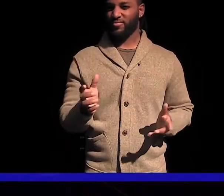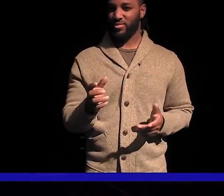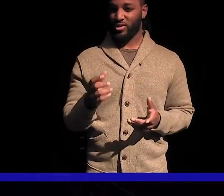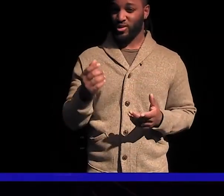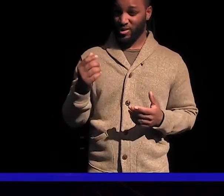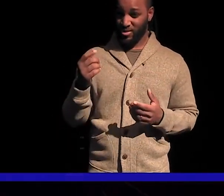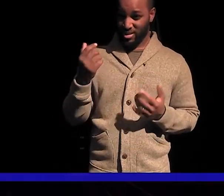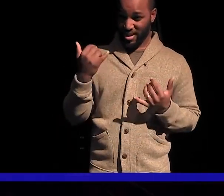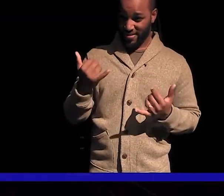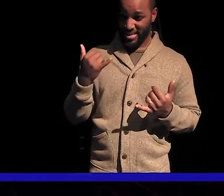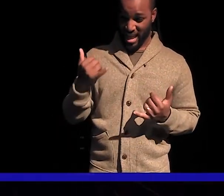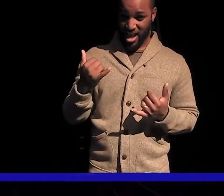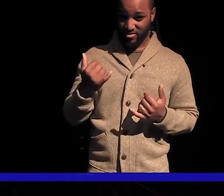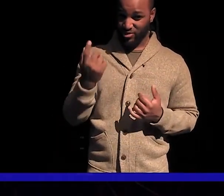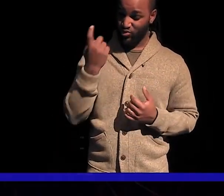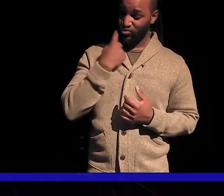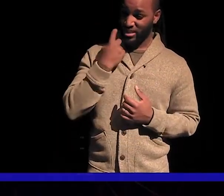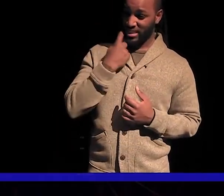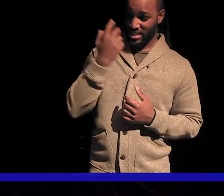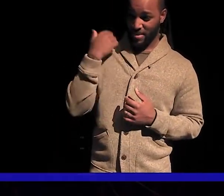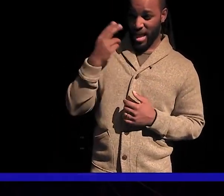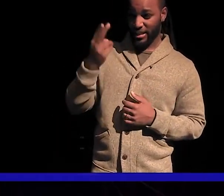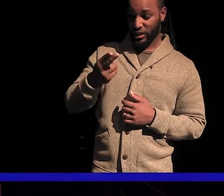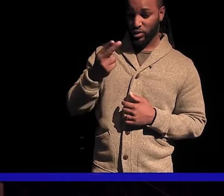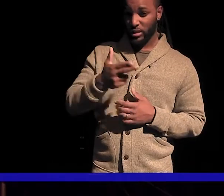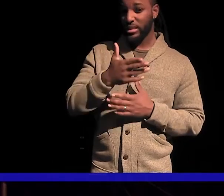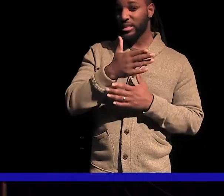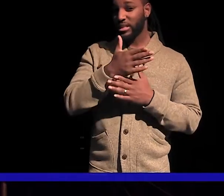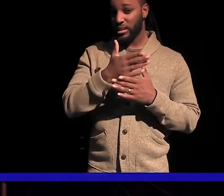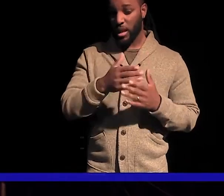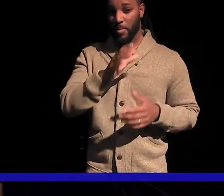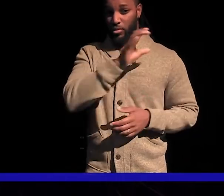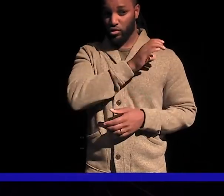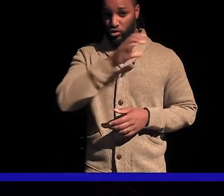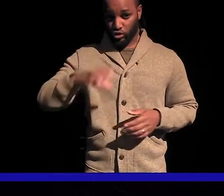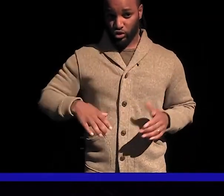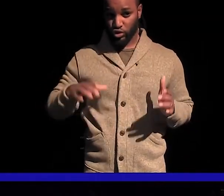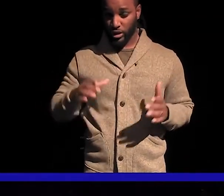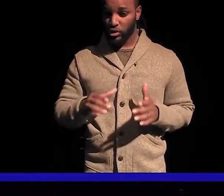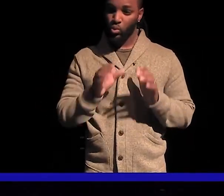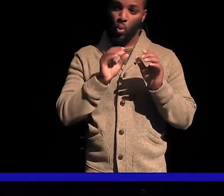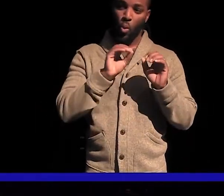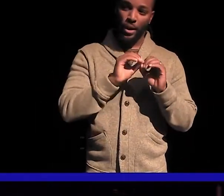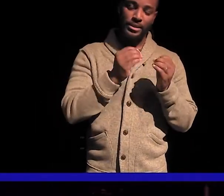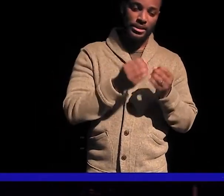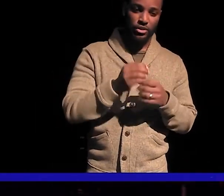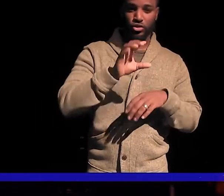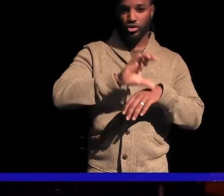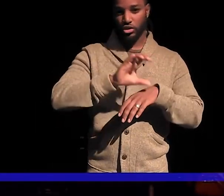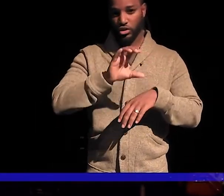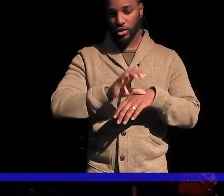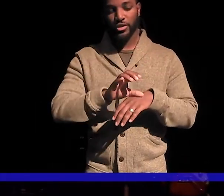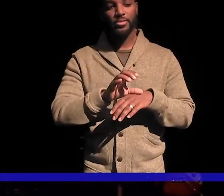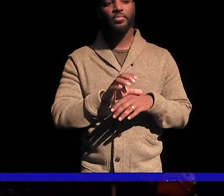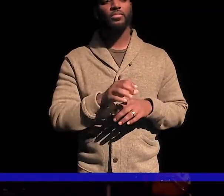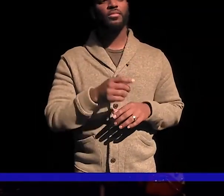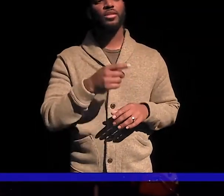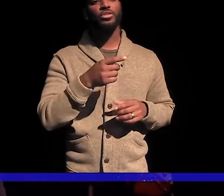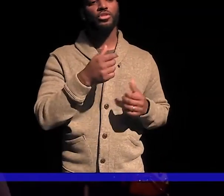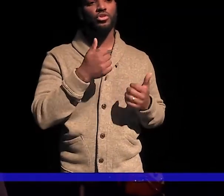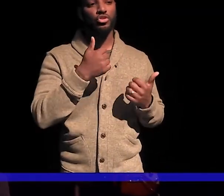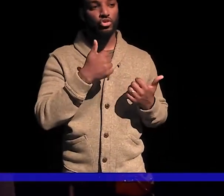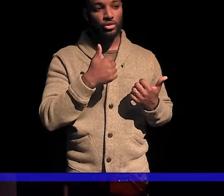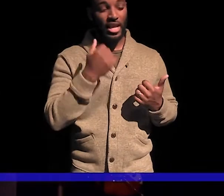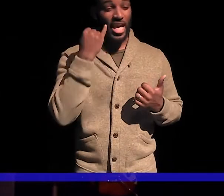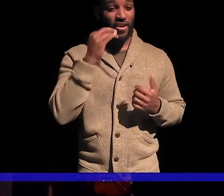recent past history, some well-meaning Christian organizations and churches, in order to equip people for the